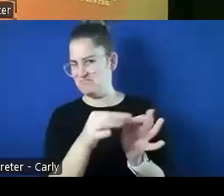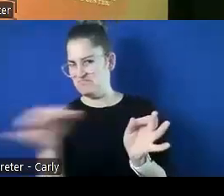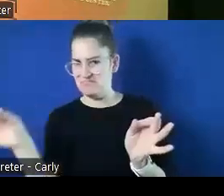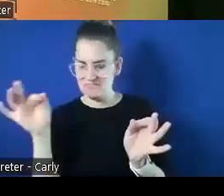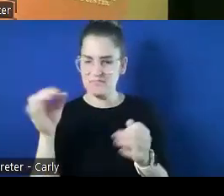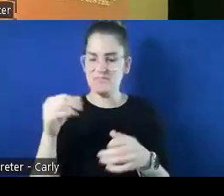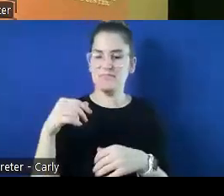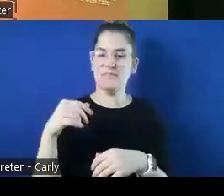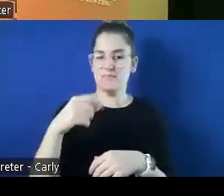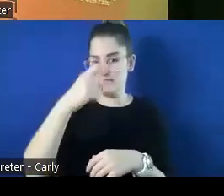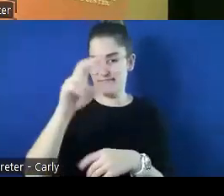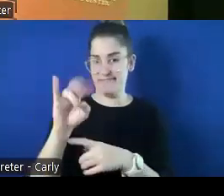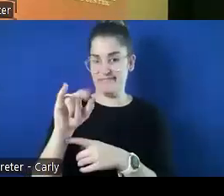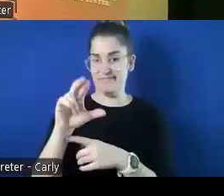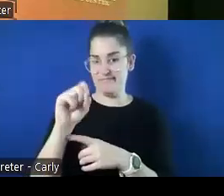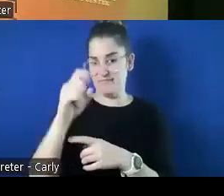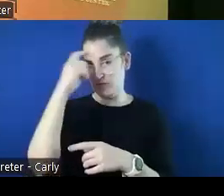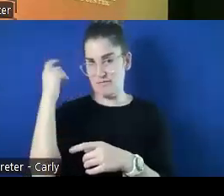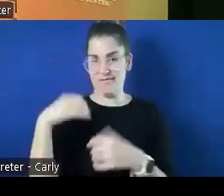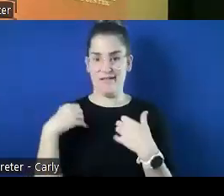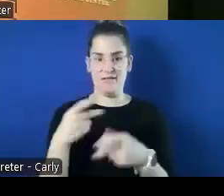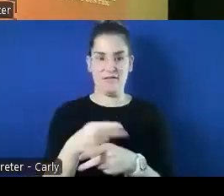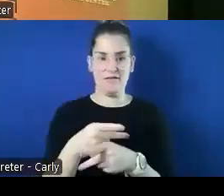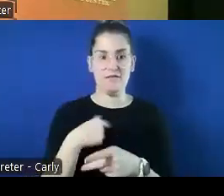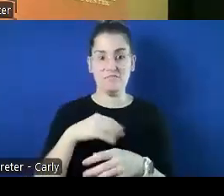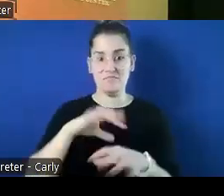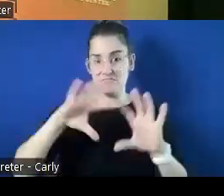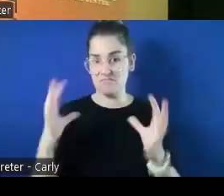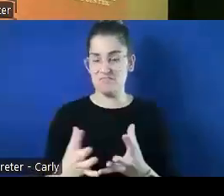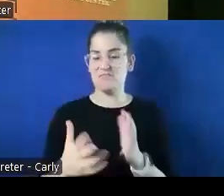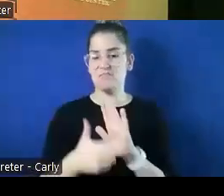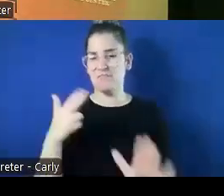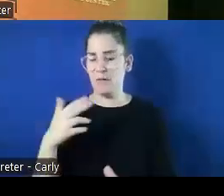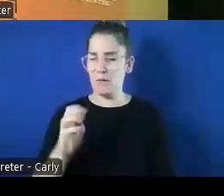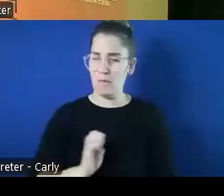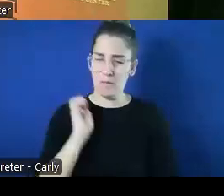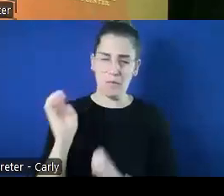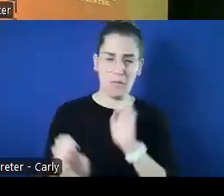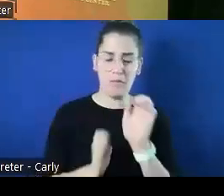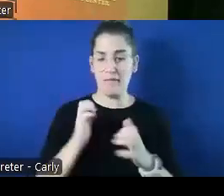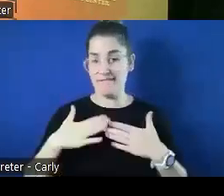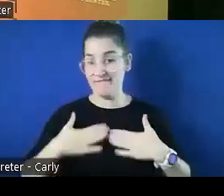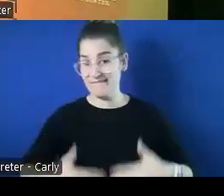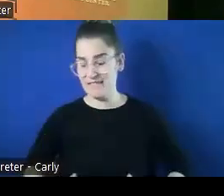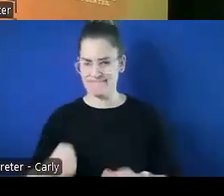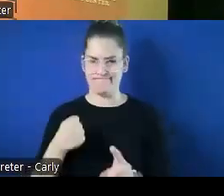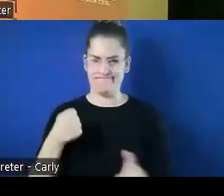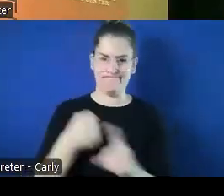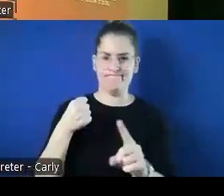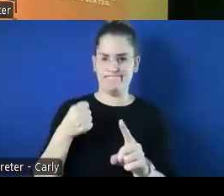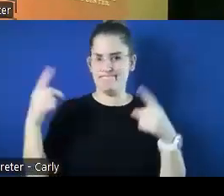setting? Spanish interpreters collectively defined trauma as an intensely emotional or physical event occurrence for which you